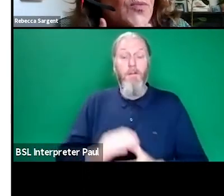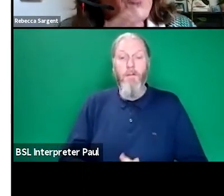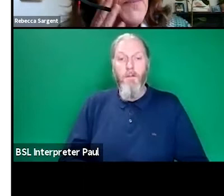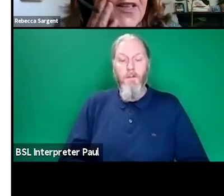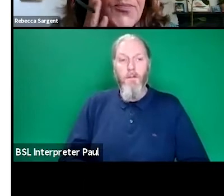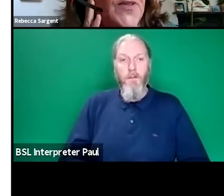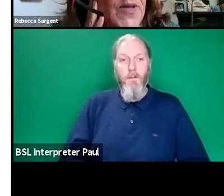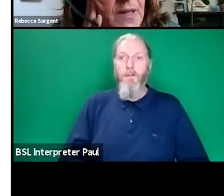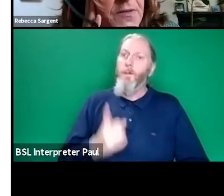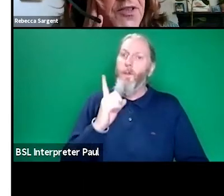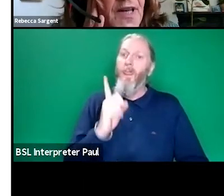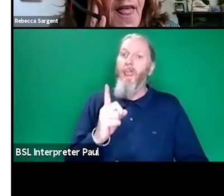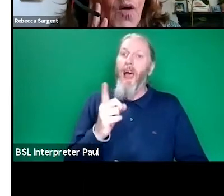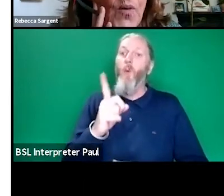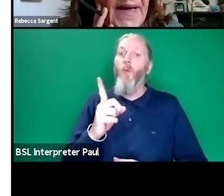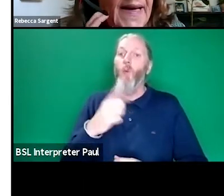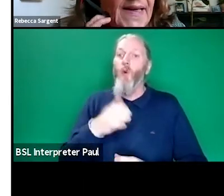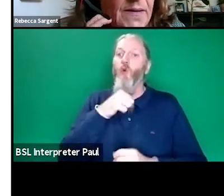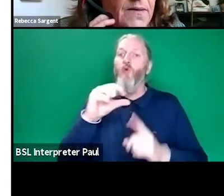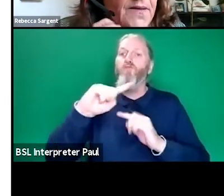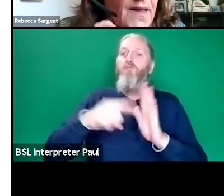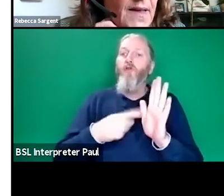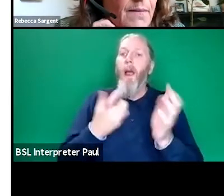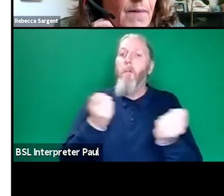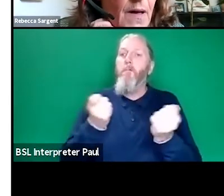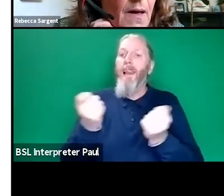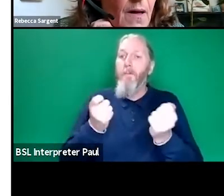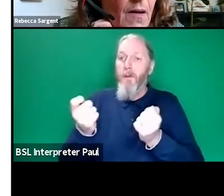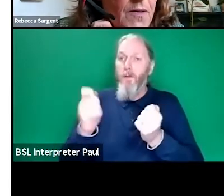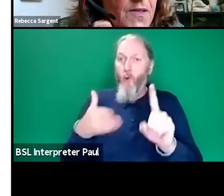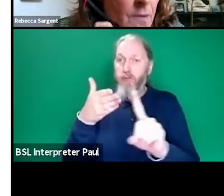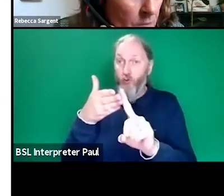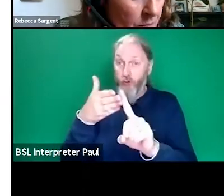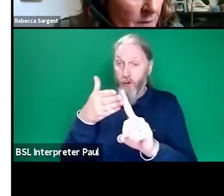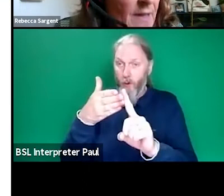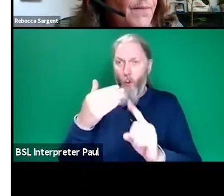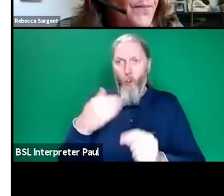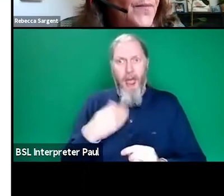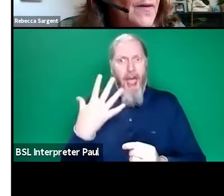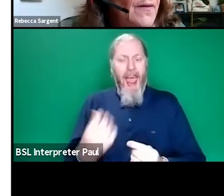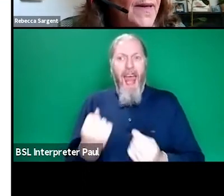it was a project management approach. We held lots of